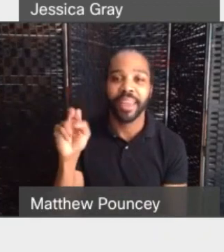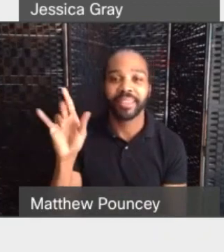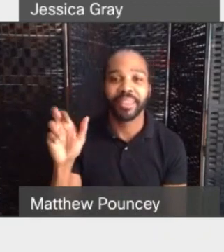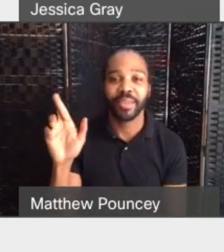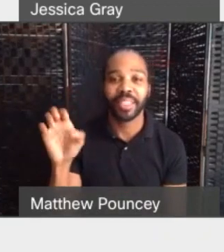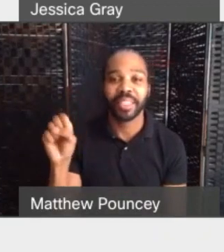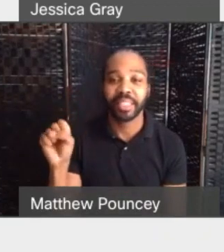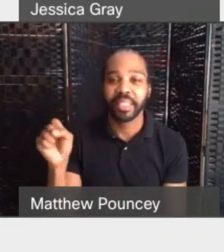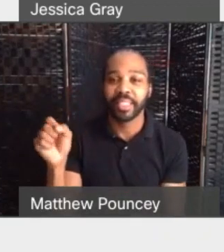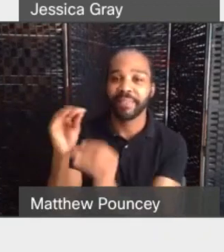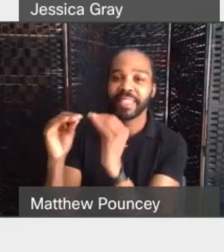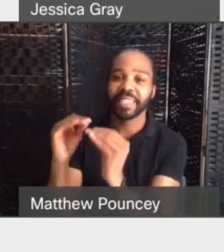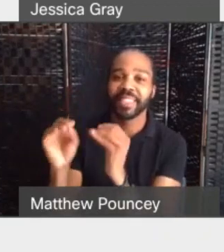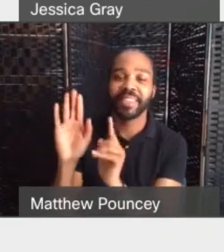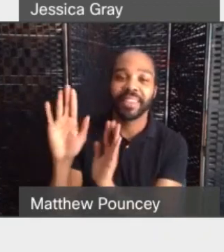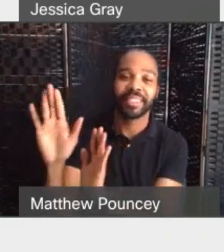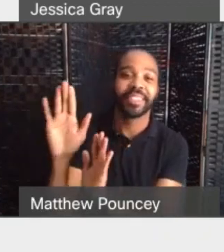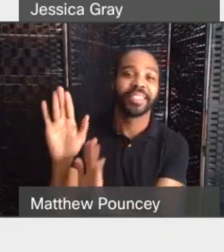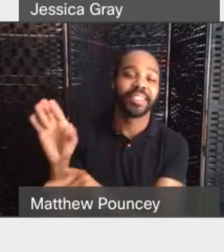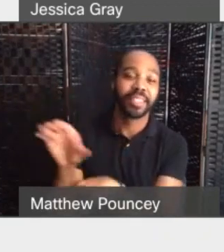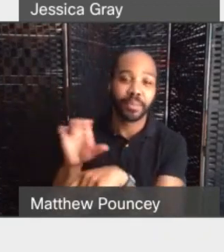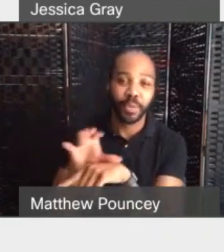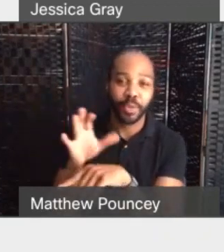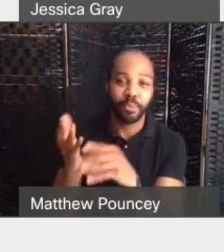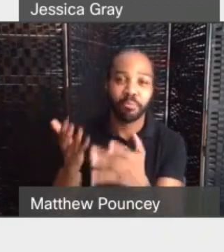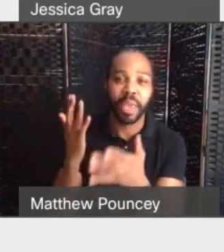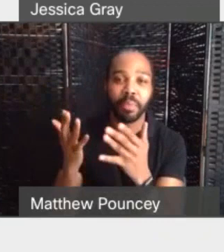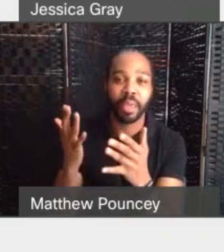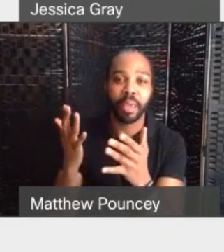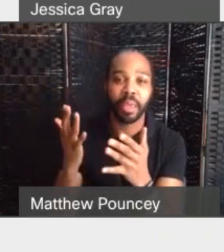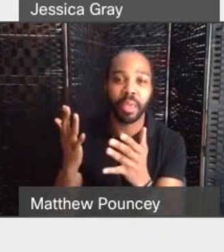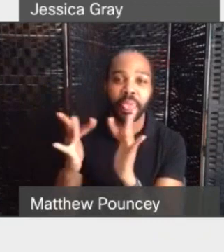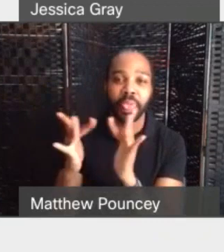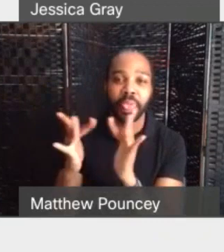fixes his computer. It's probably a bandwidth issue.